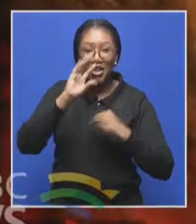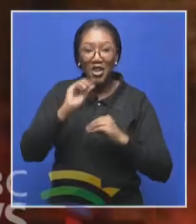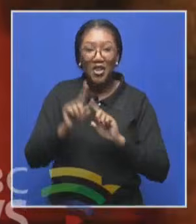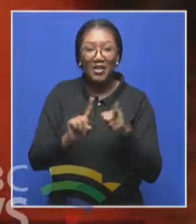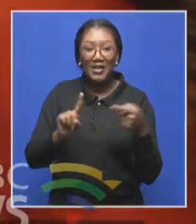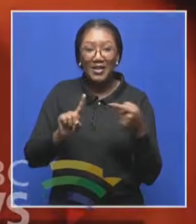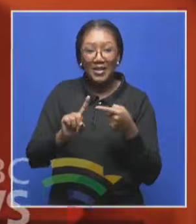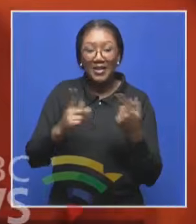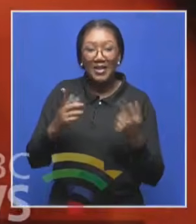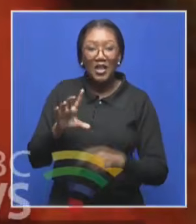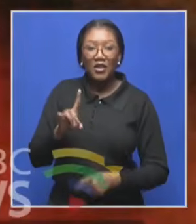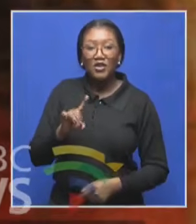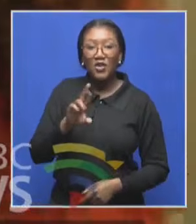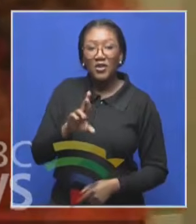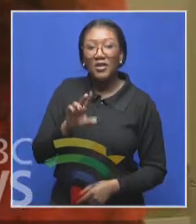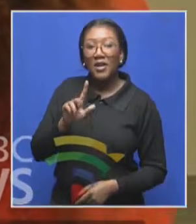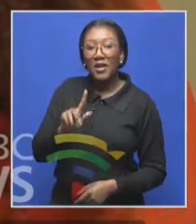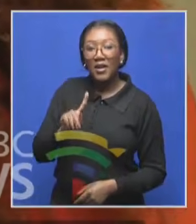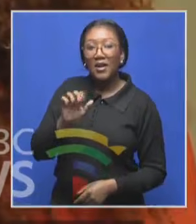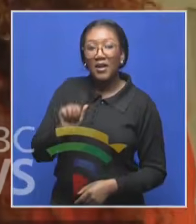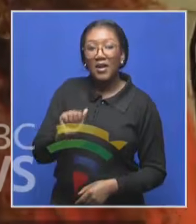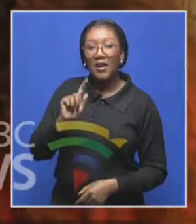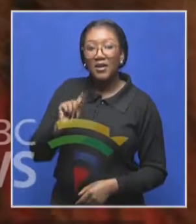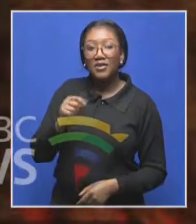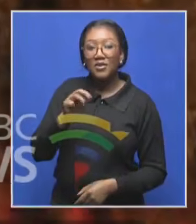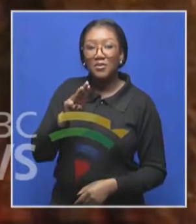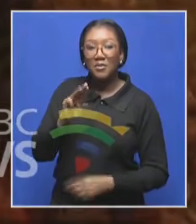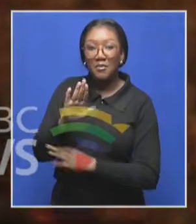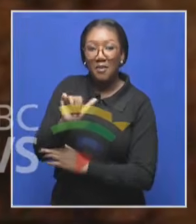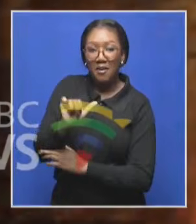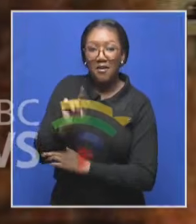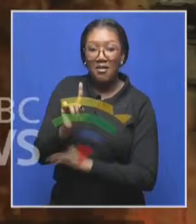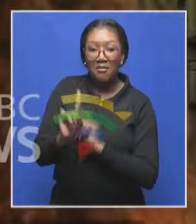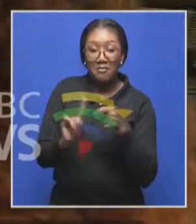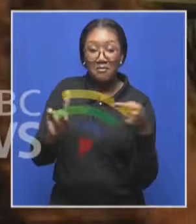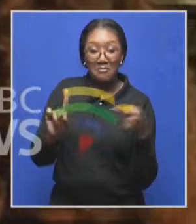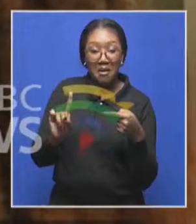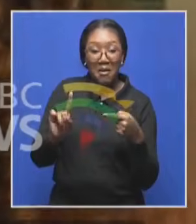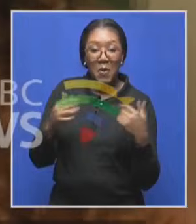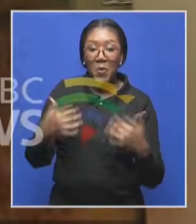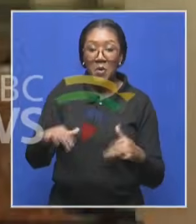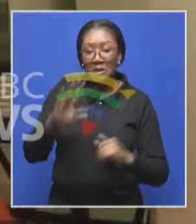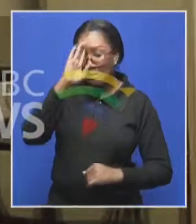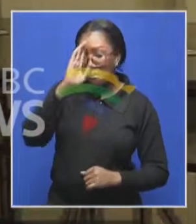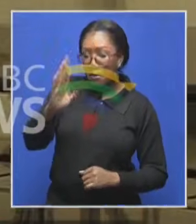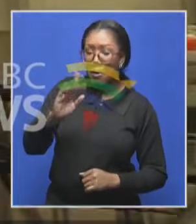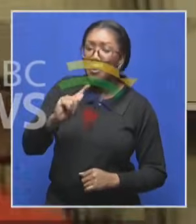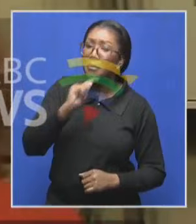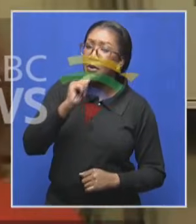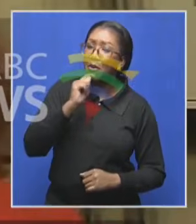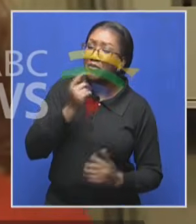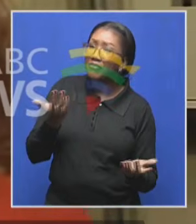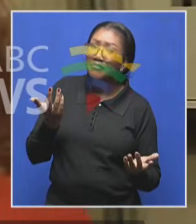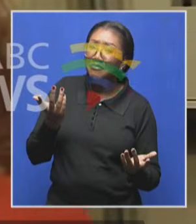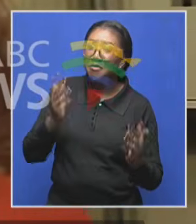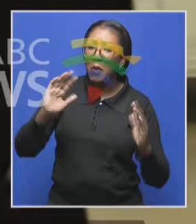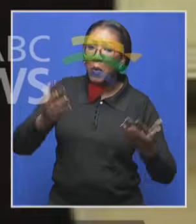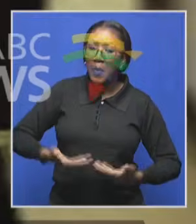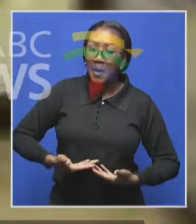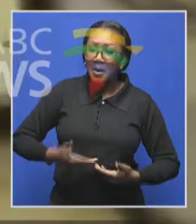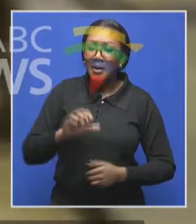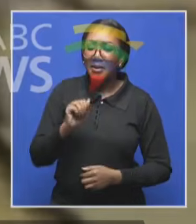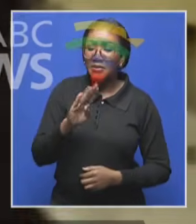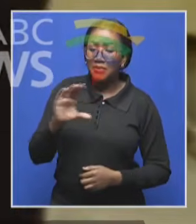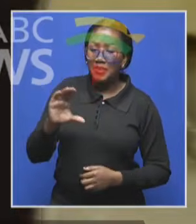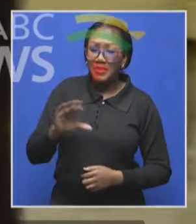Katumba. And this is just a sneak preview, really, of what the lab entails. Prof, a very good morning. Welcome to us. Thank you